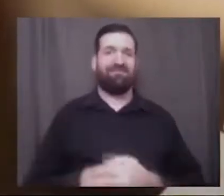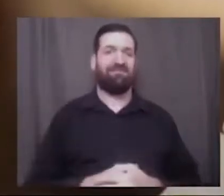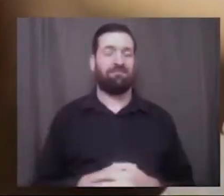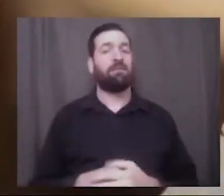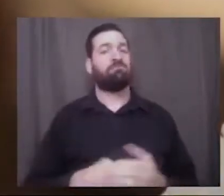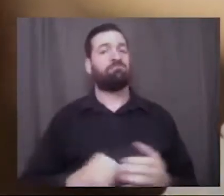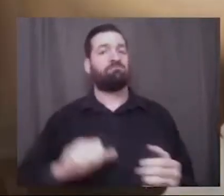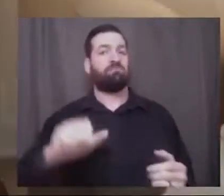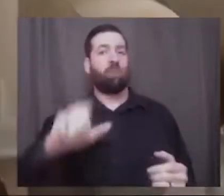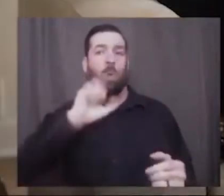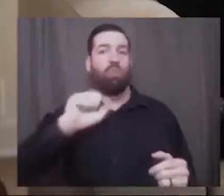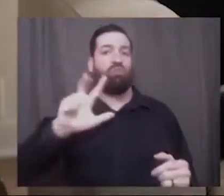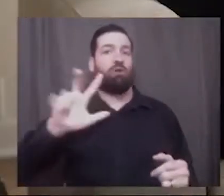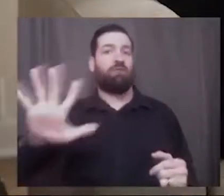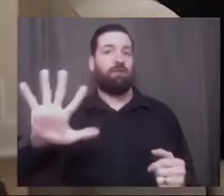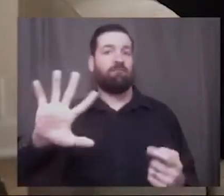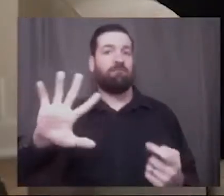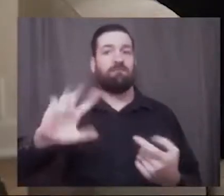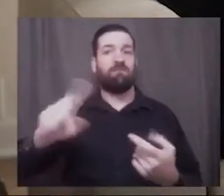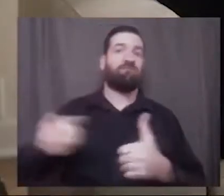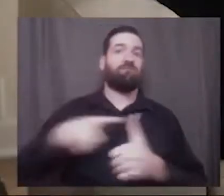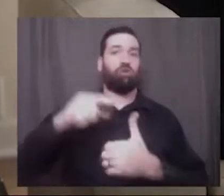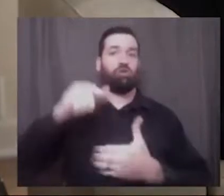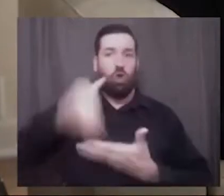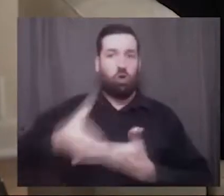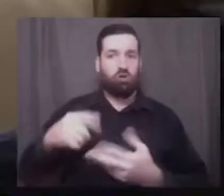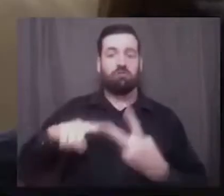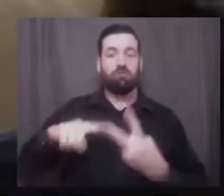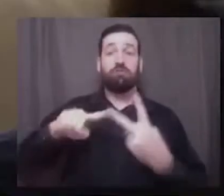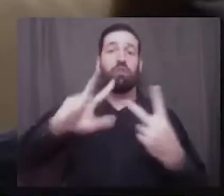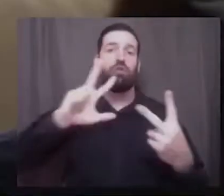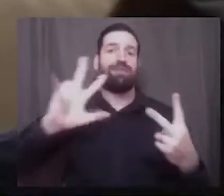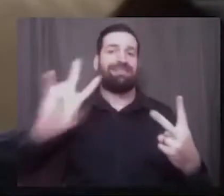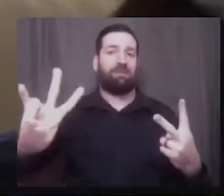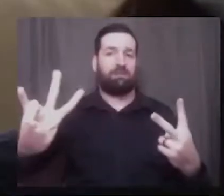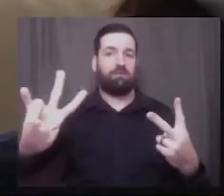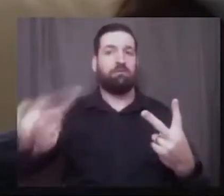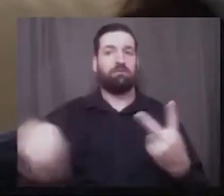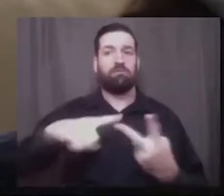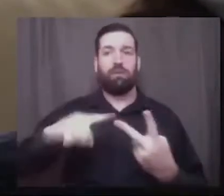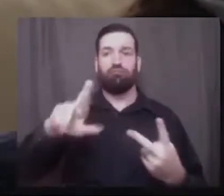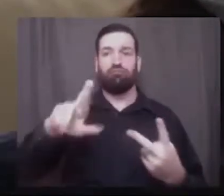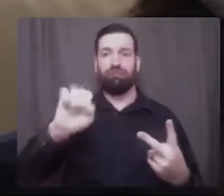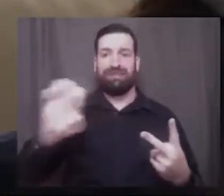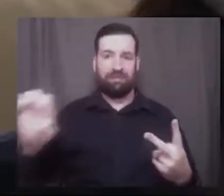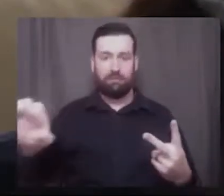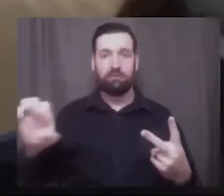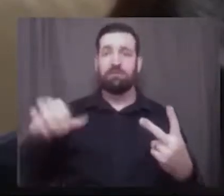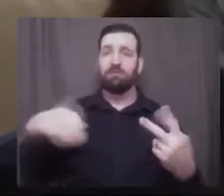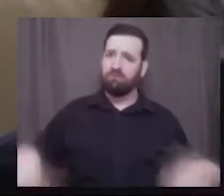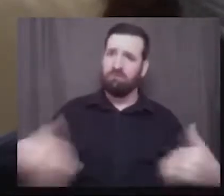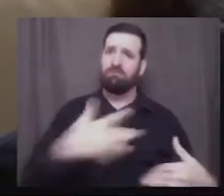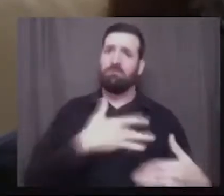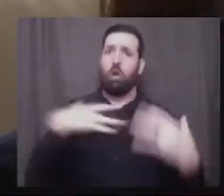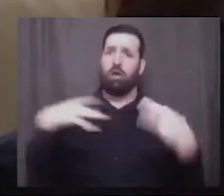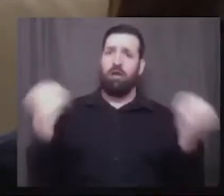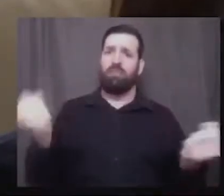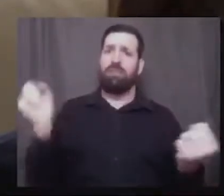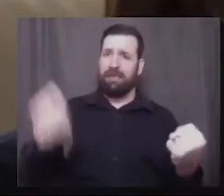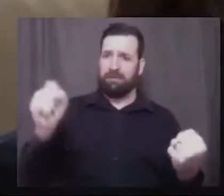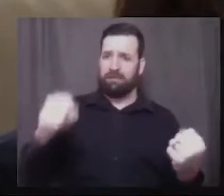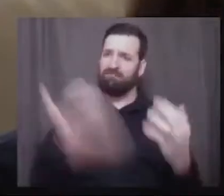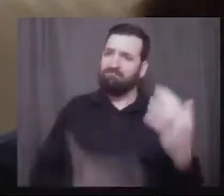had my first daughter and 37 when I had Reese. So yes, heart health is certainly something that is top of mind for